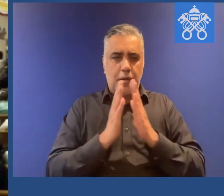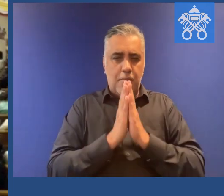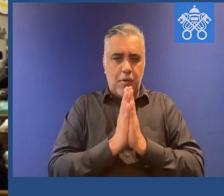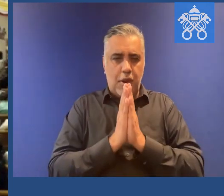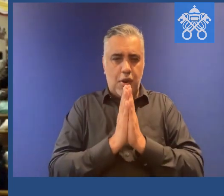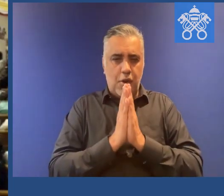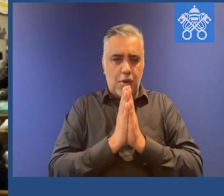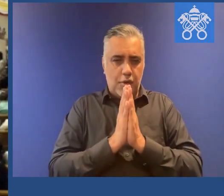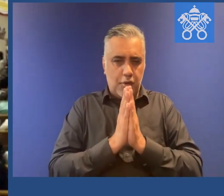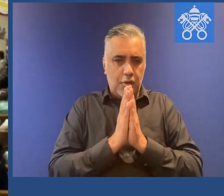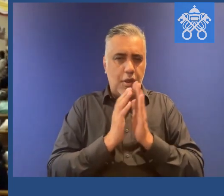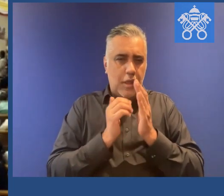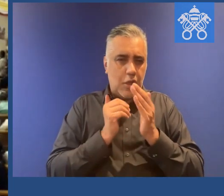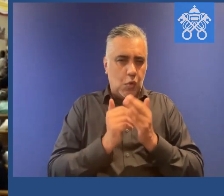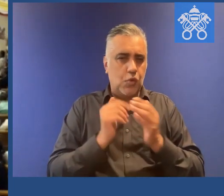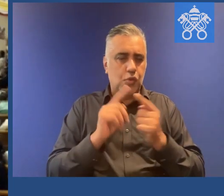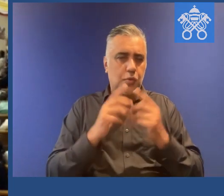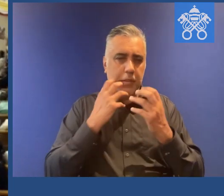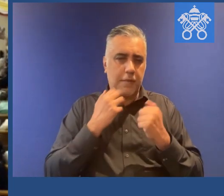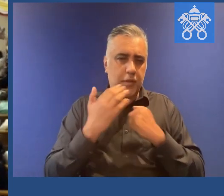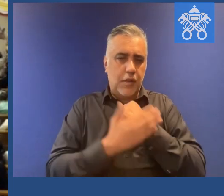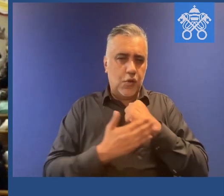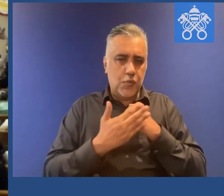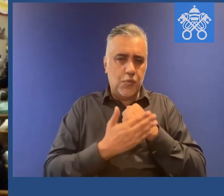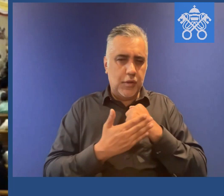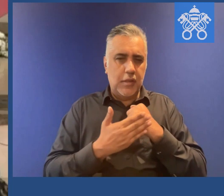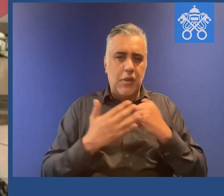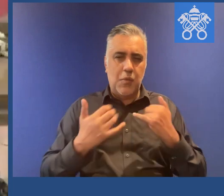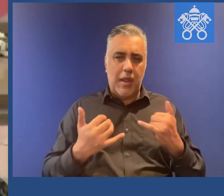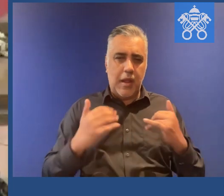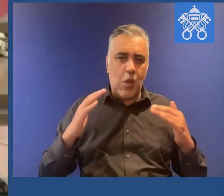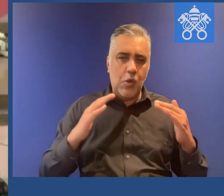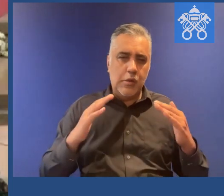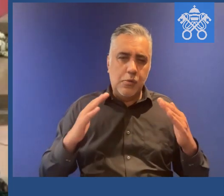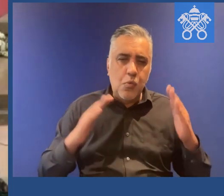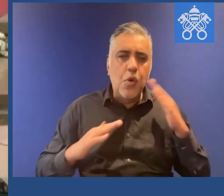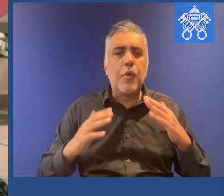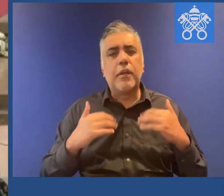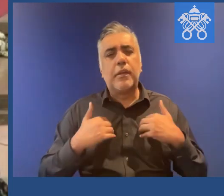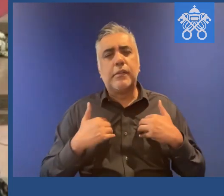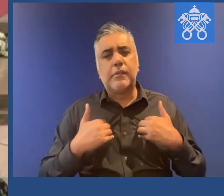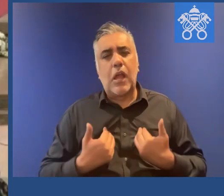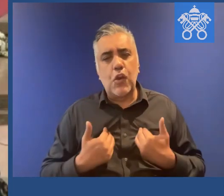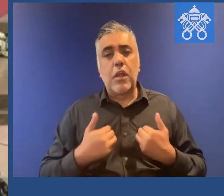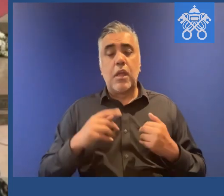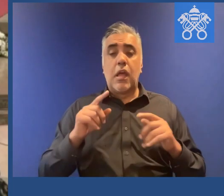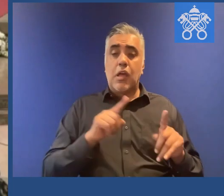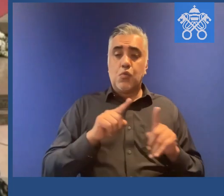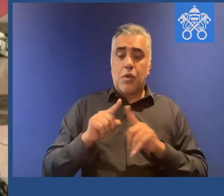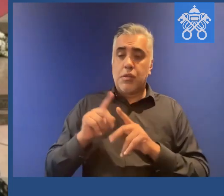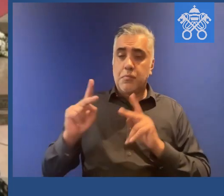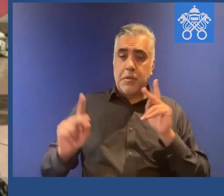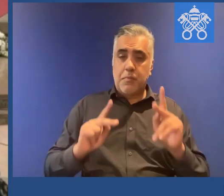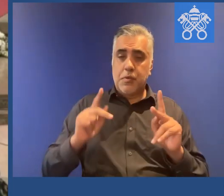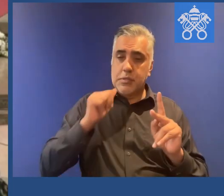I assure you of my prayers and closeness to your beloved country, so weary and so sorely tired, as well as to